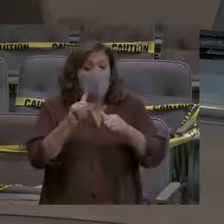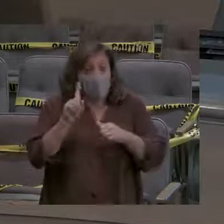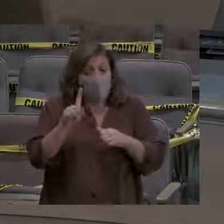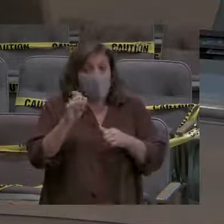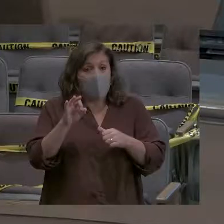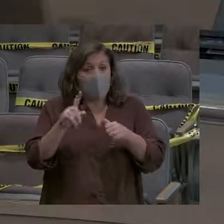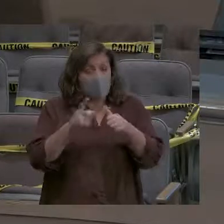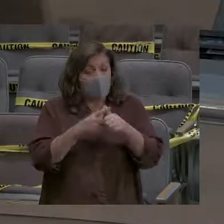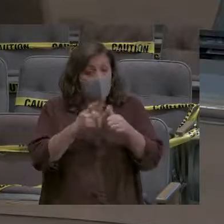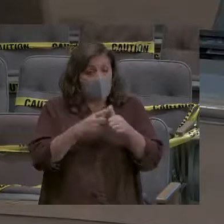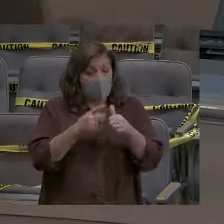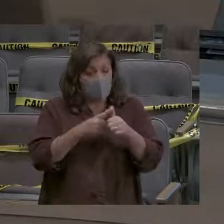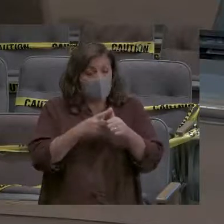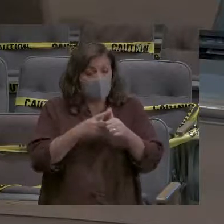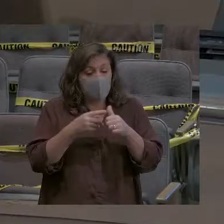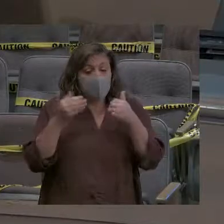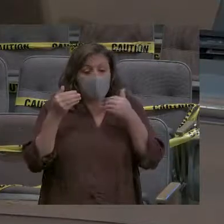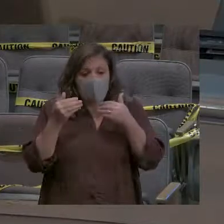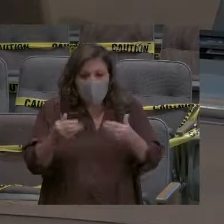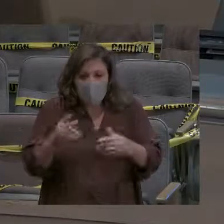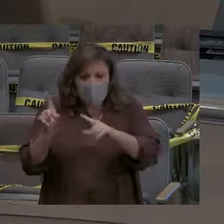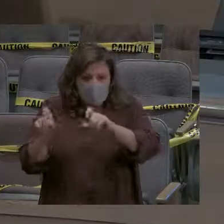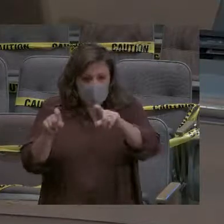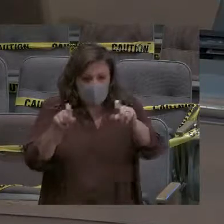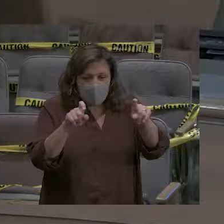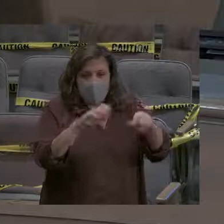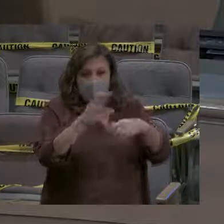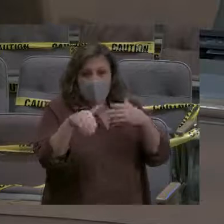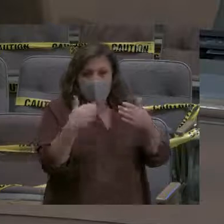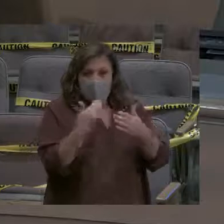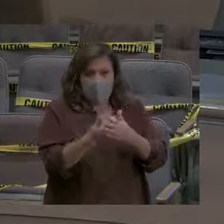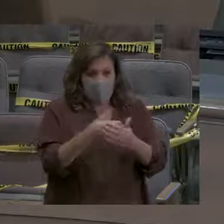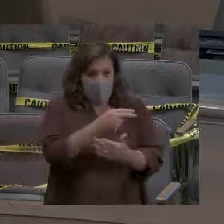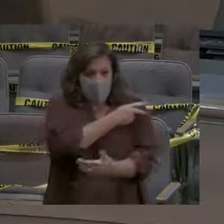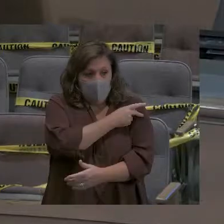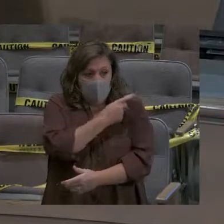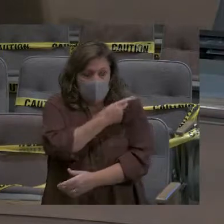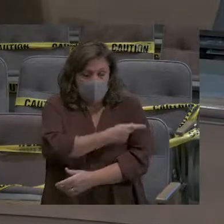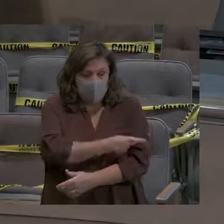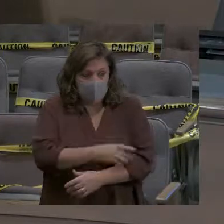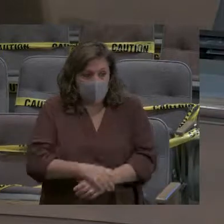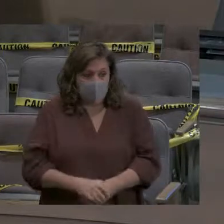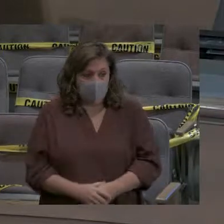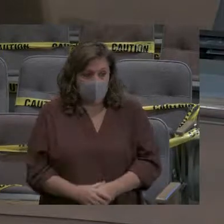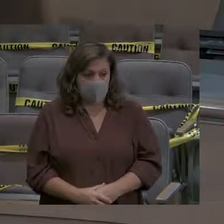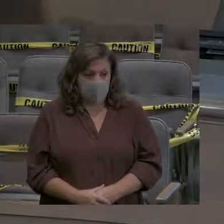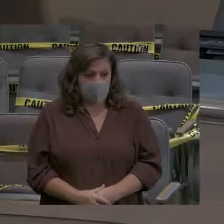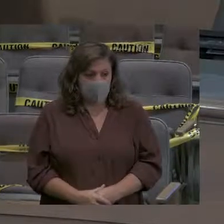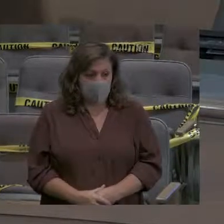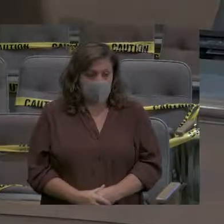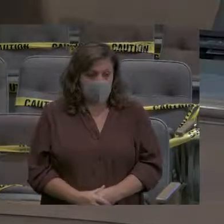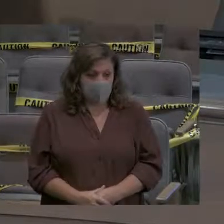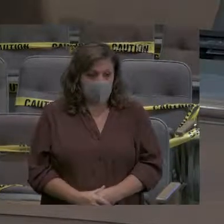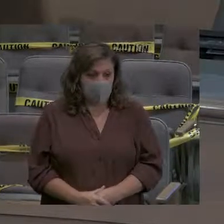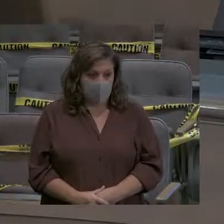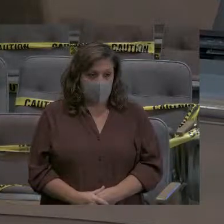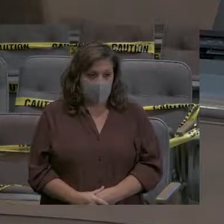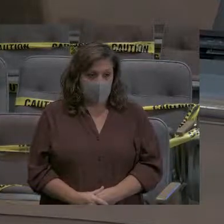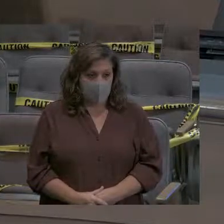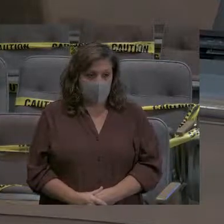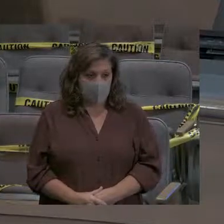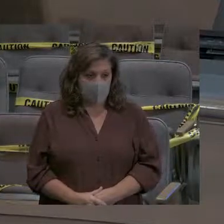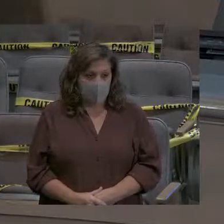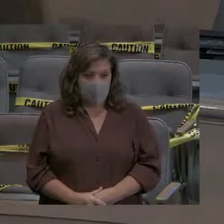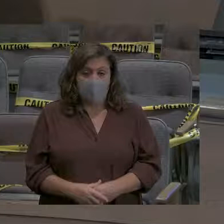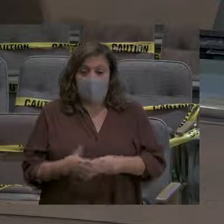to elect to test every patient who is admitted to the hospital, regardless of whether they